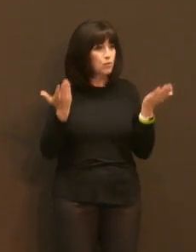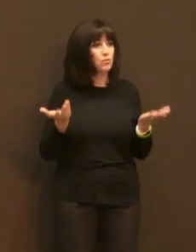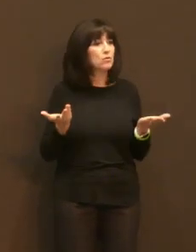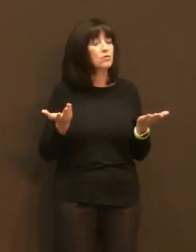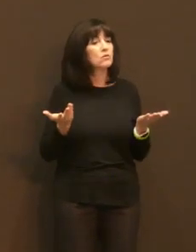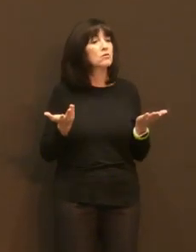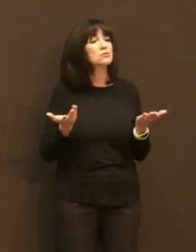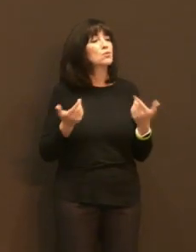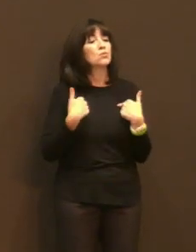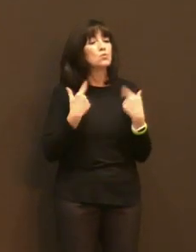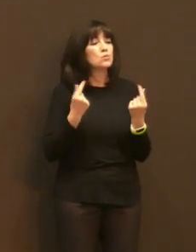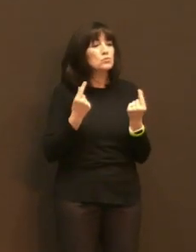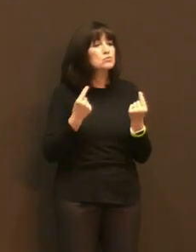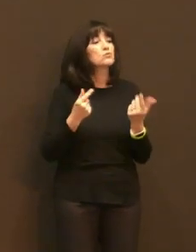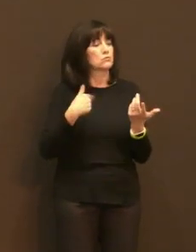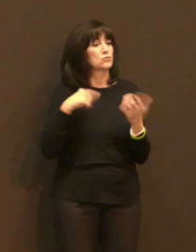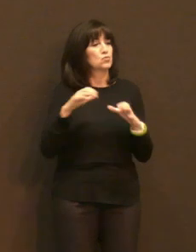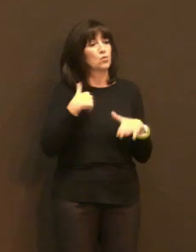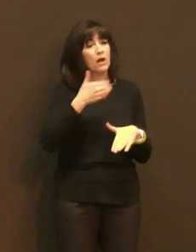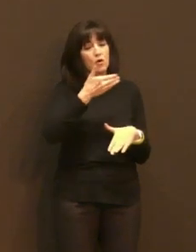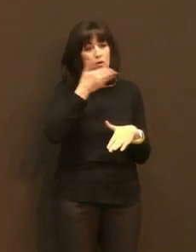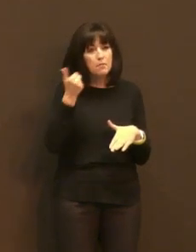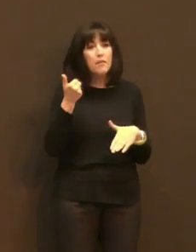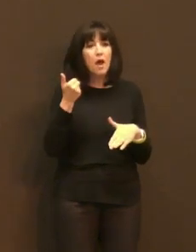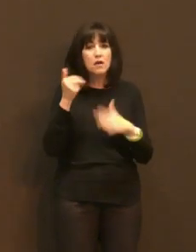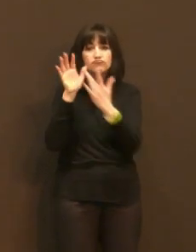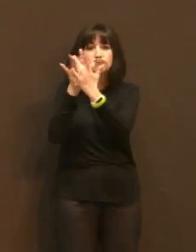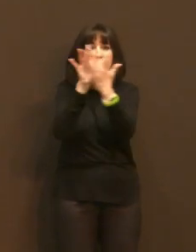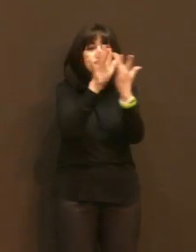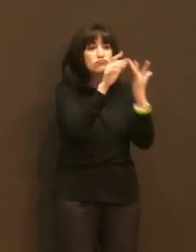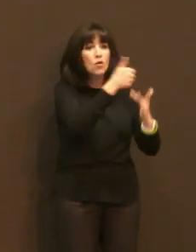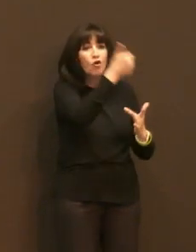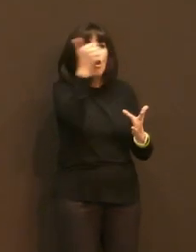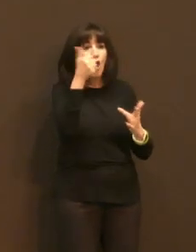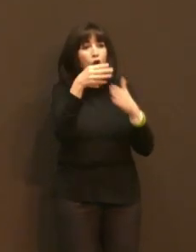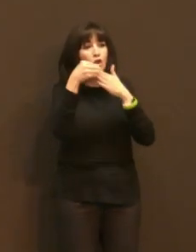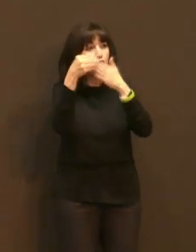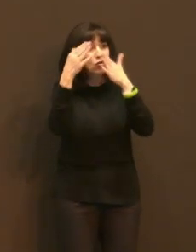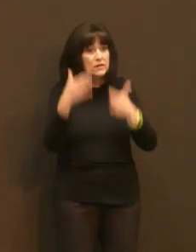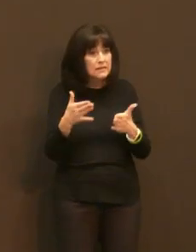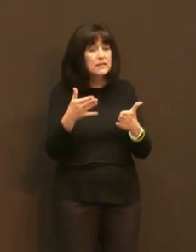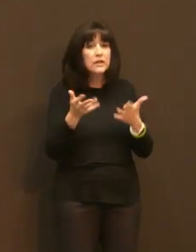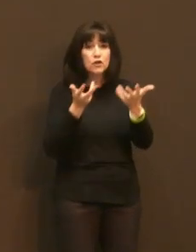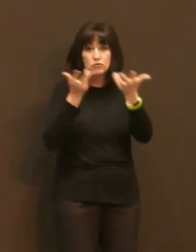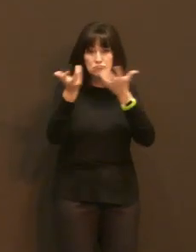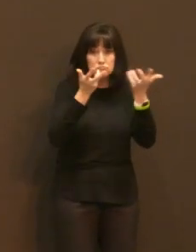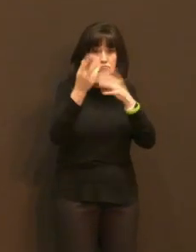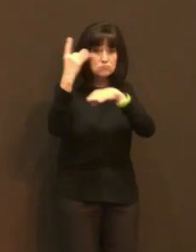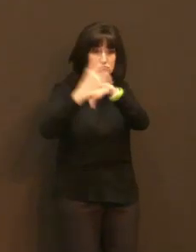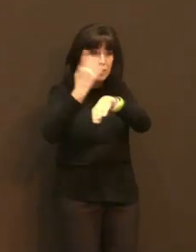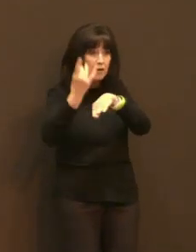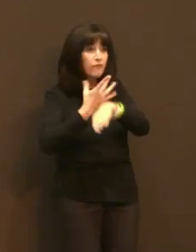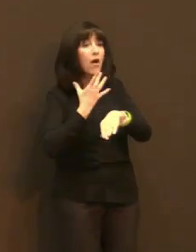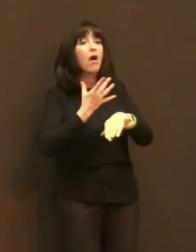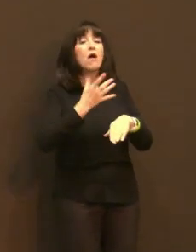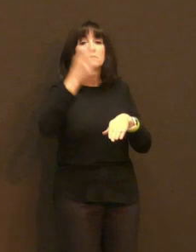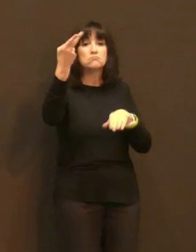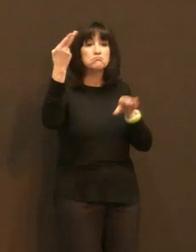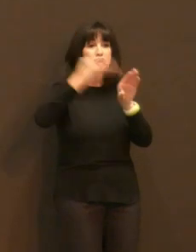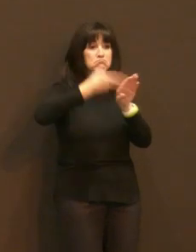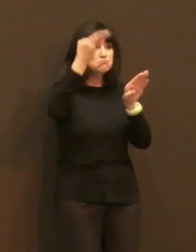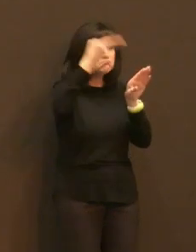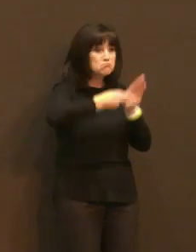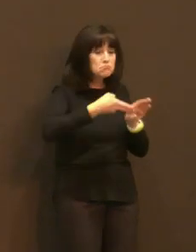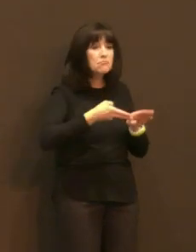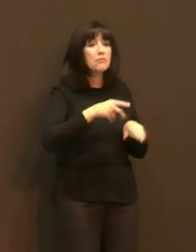with legislative leaders, to take their input with respect to decisions that are being made, to take the input of the business